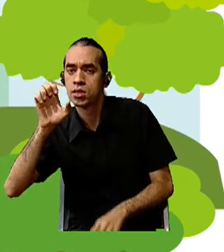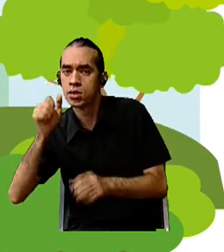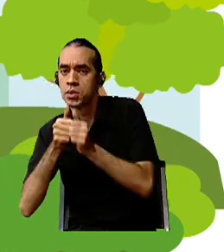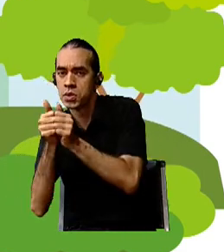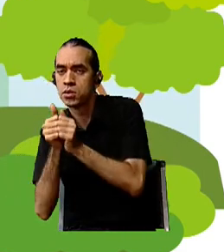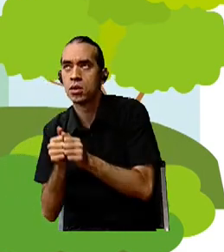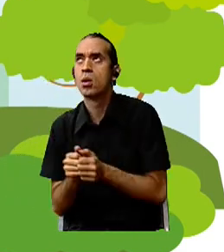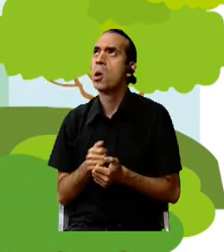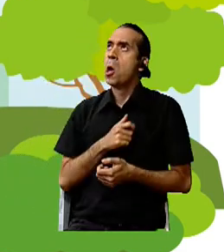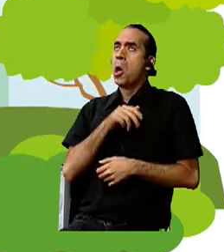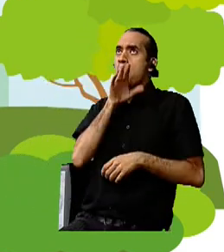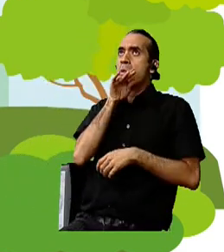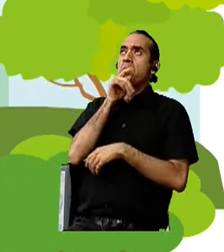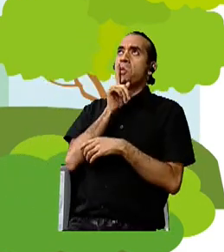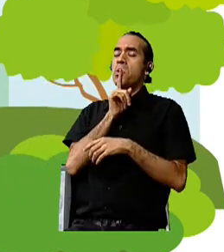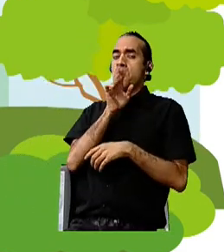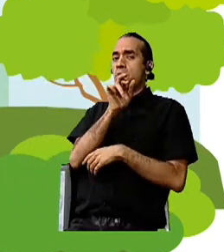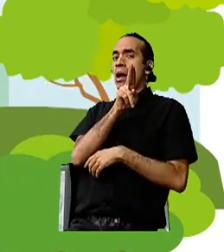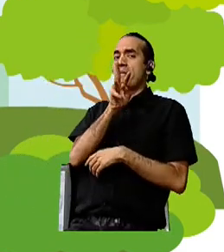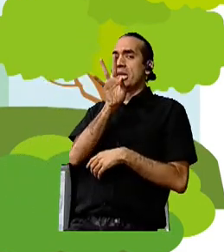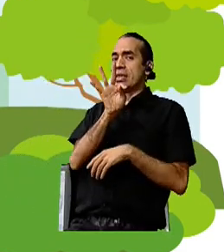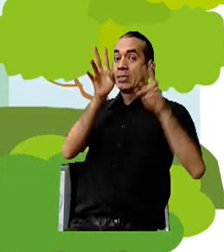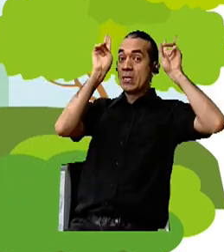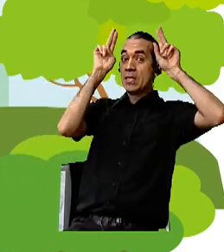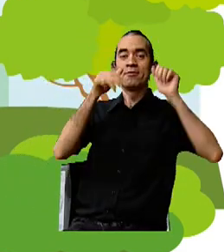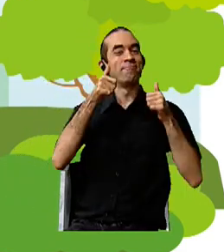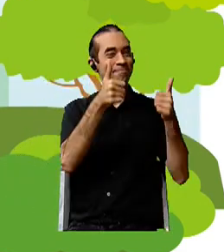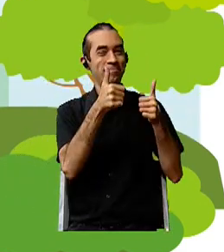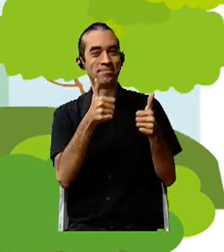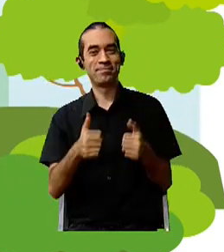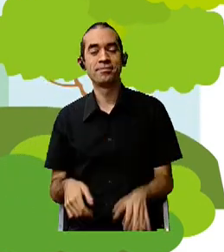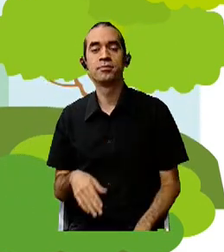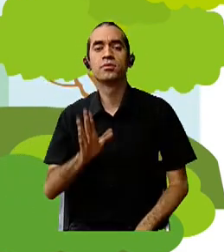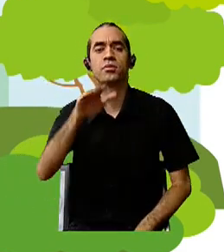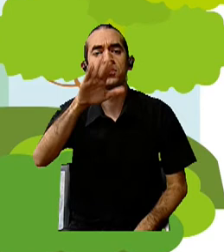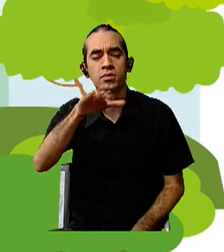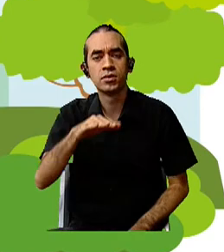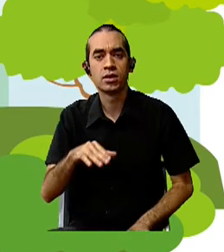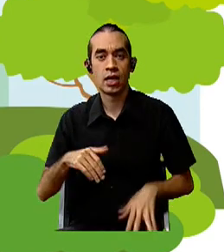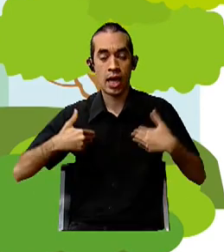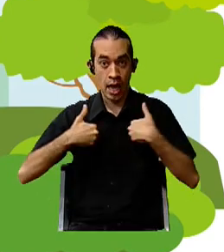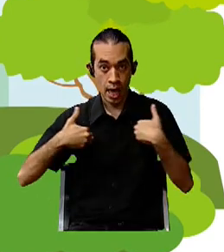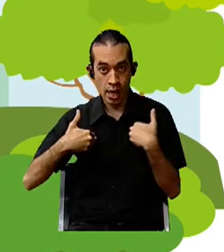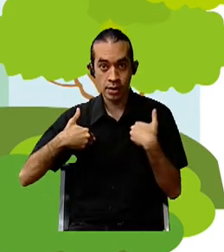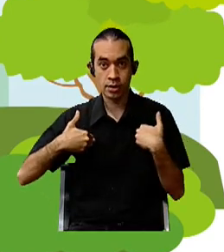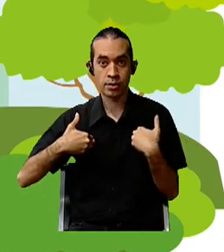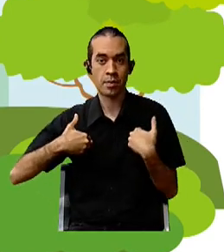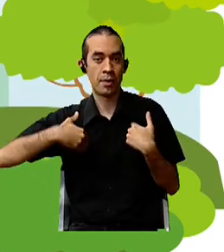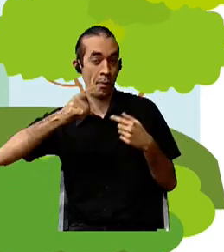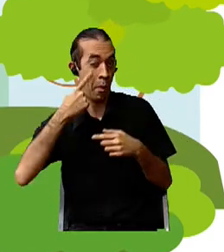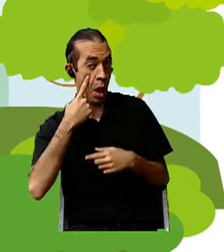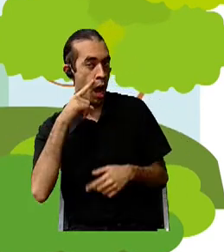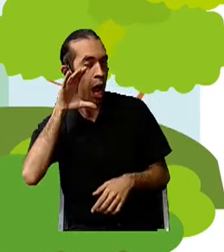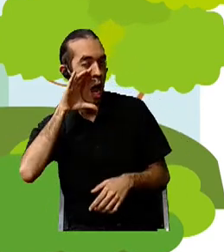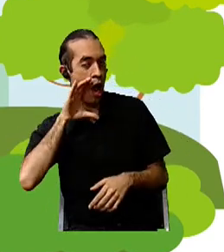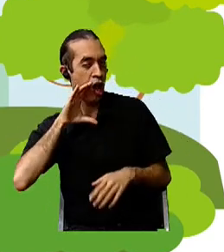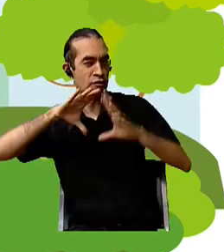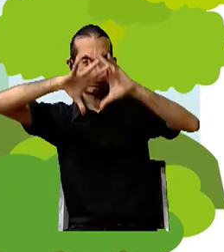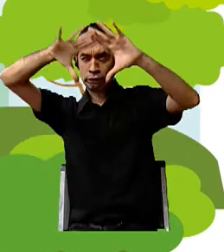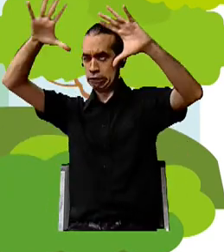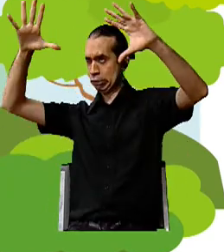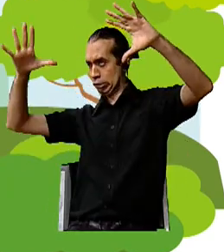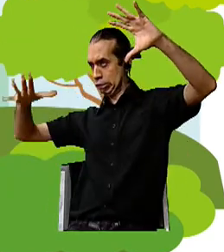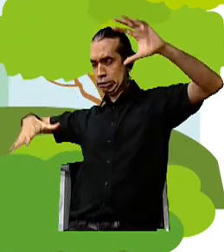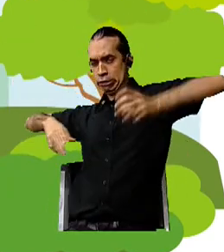That's the rabbit. Very good. And Chuli, this animal is brown, big, and is